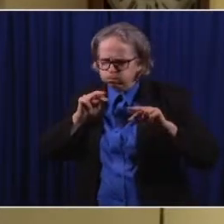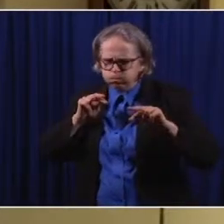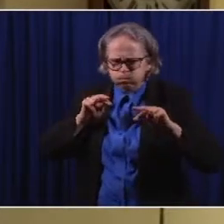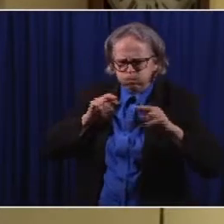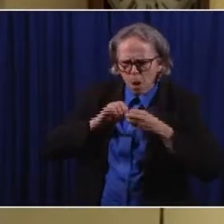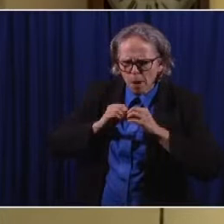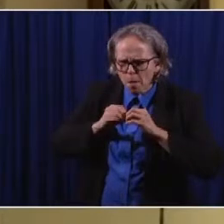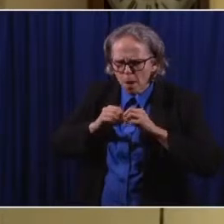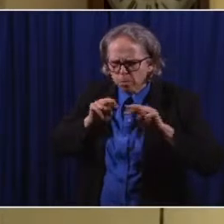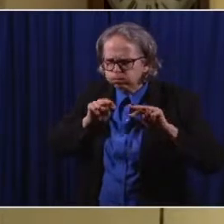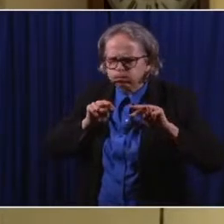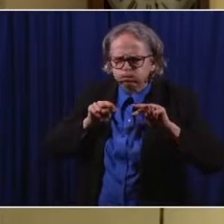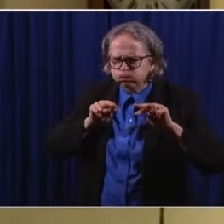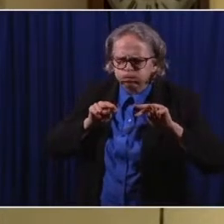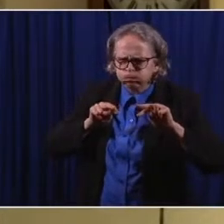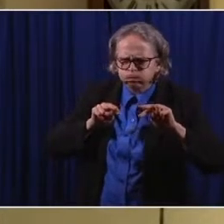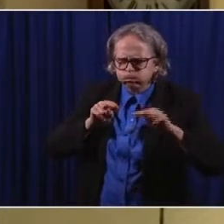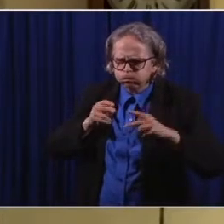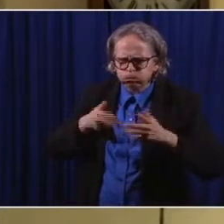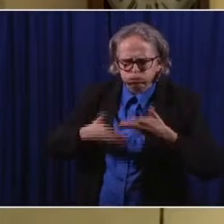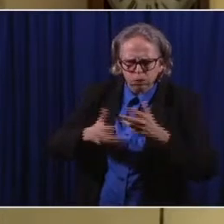but dealing with patients.